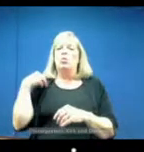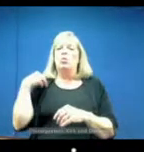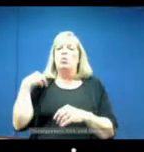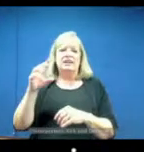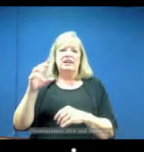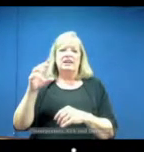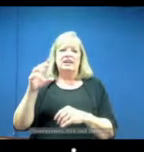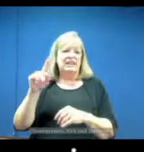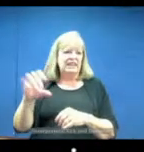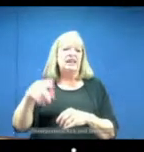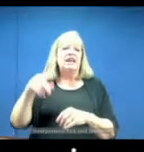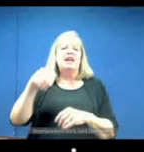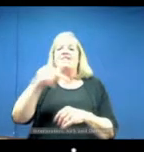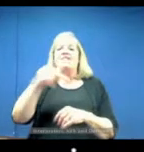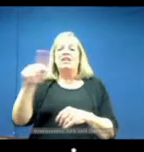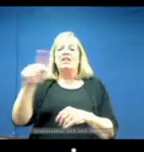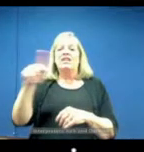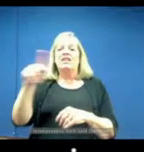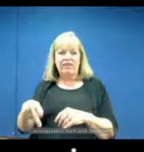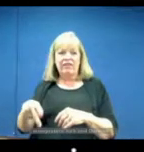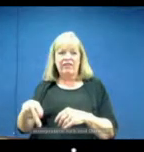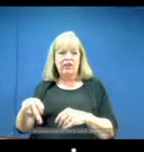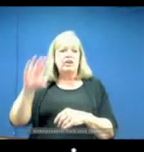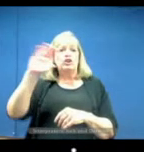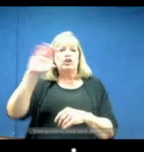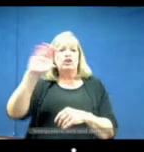Philadelphia, Chicago,